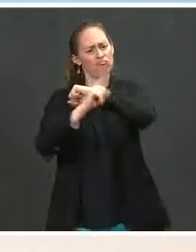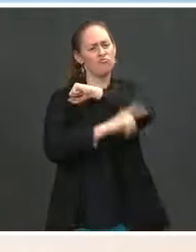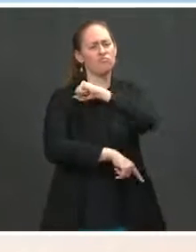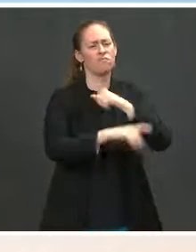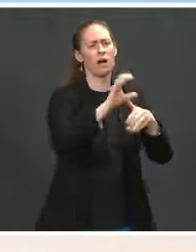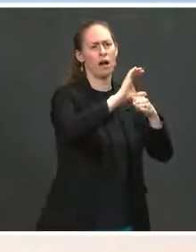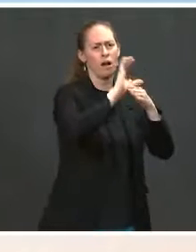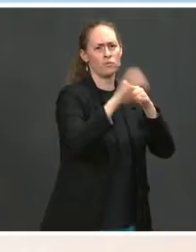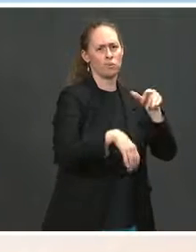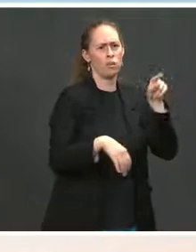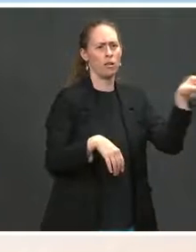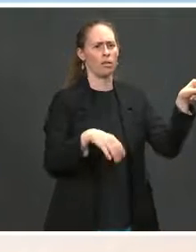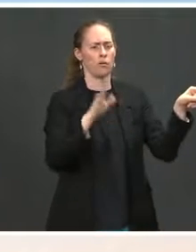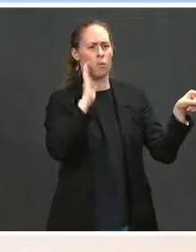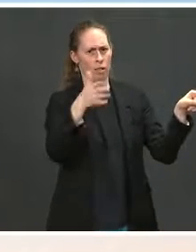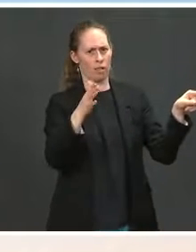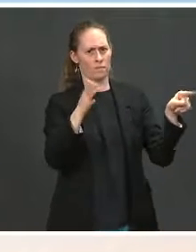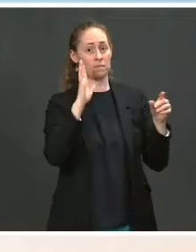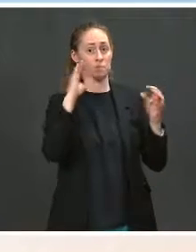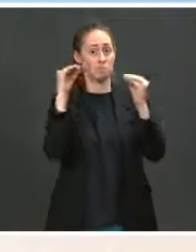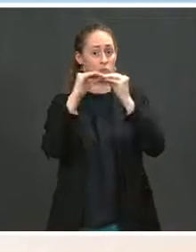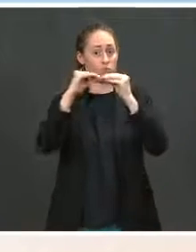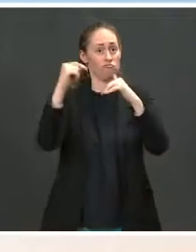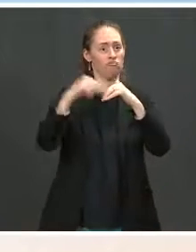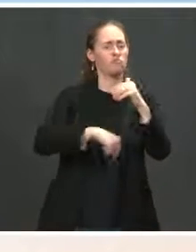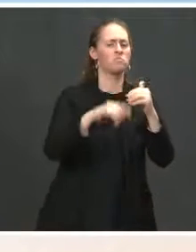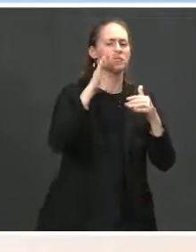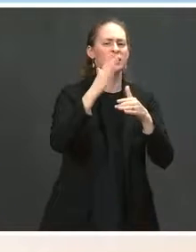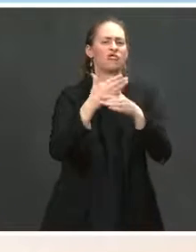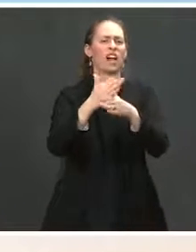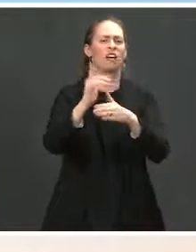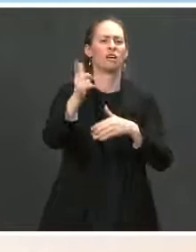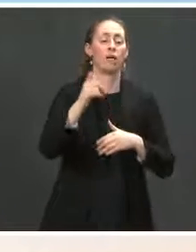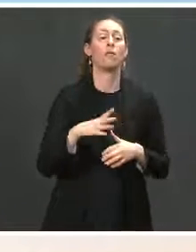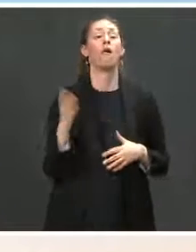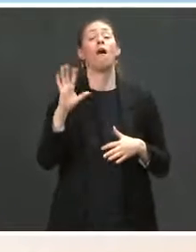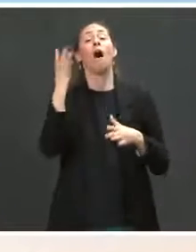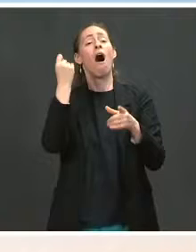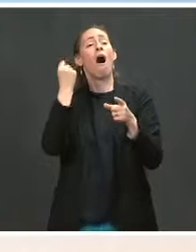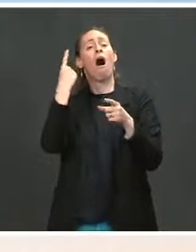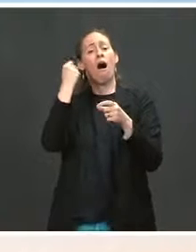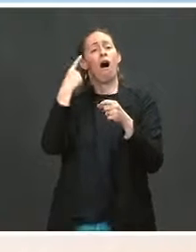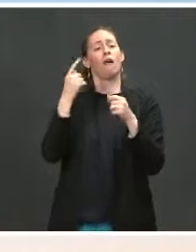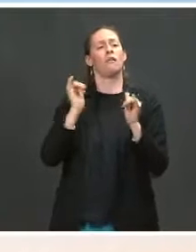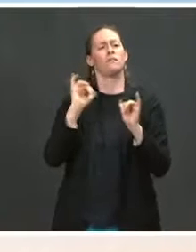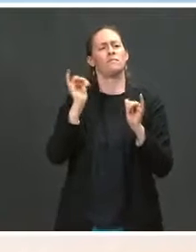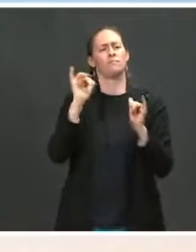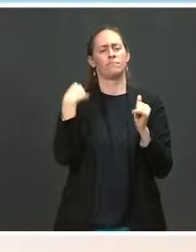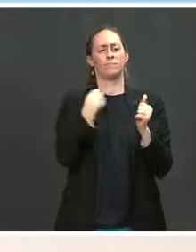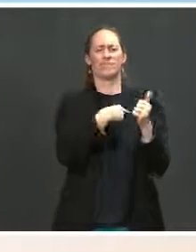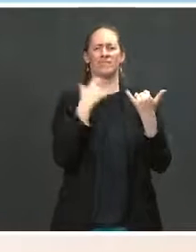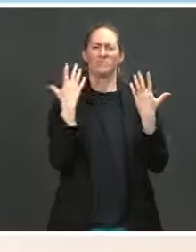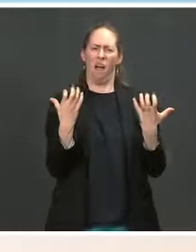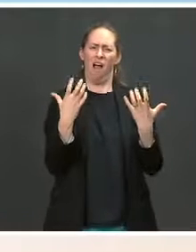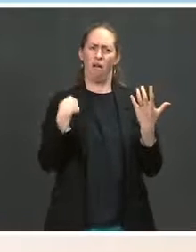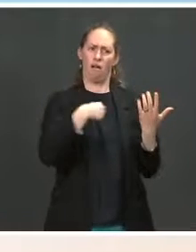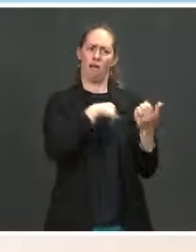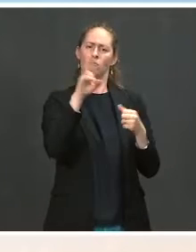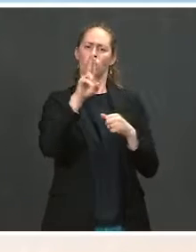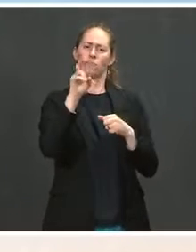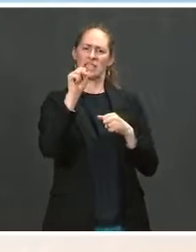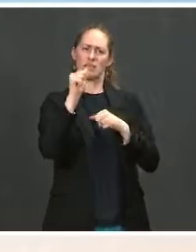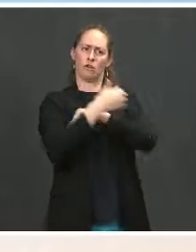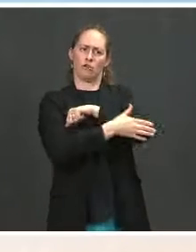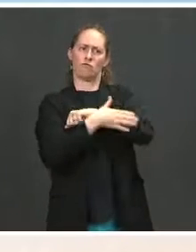you will know more about that soon. At the same time, our objective as the United States is to have a predictable relationship